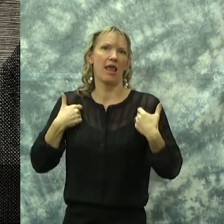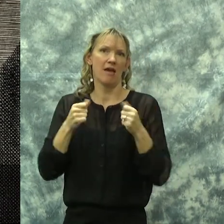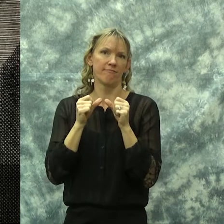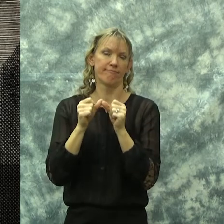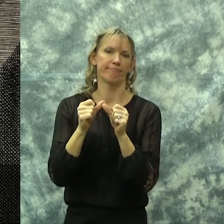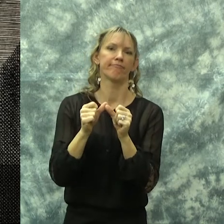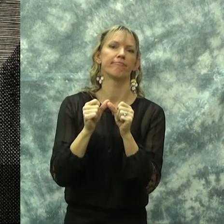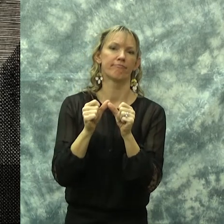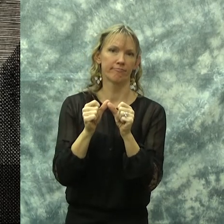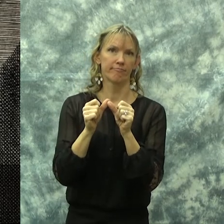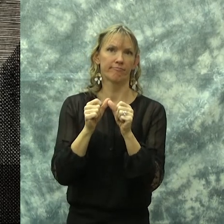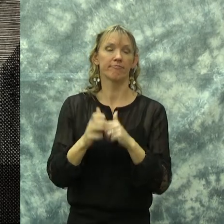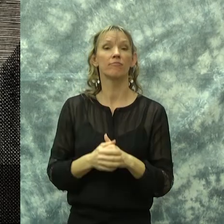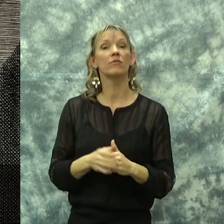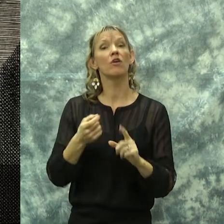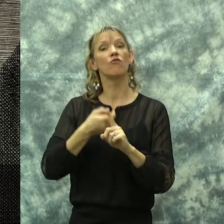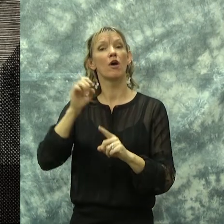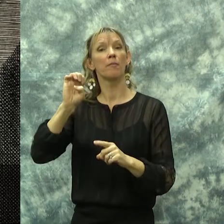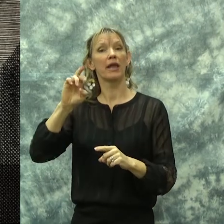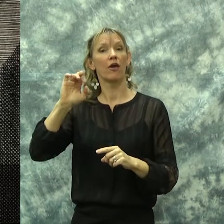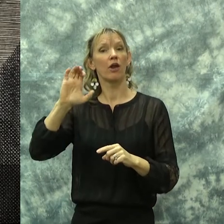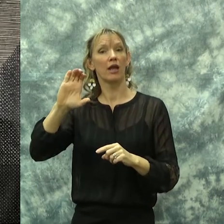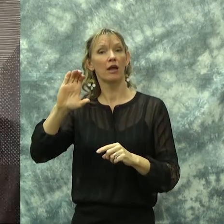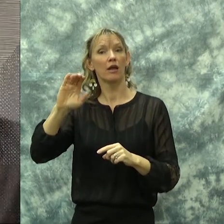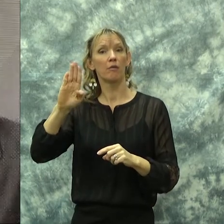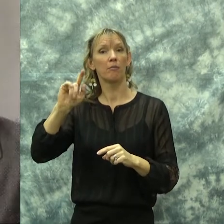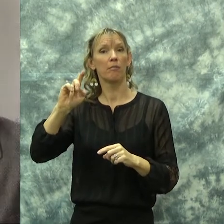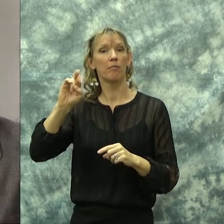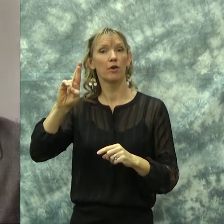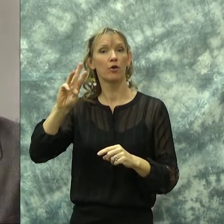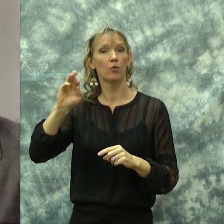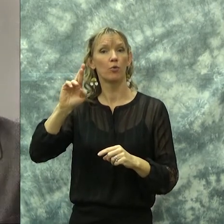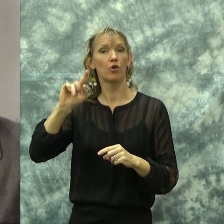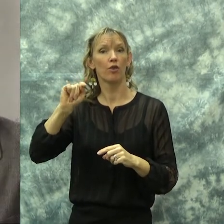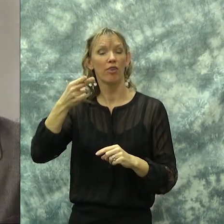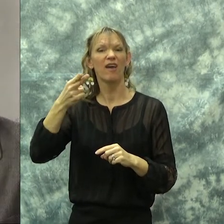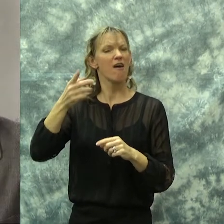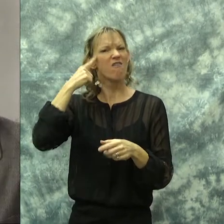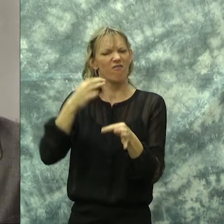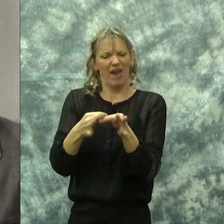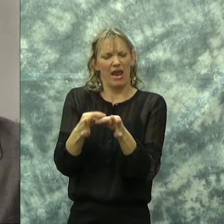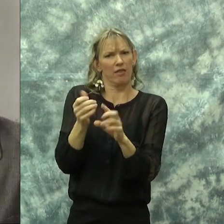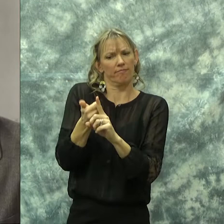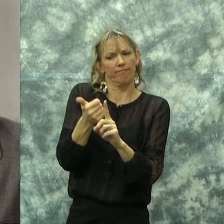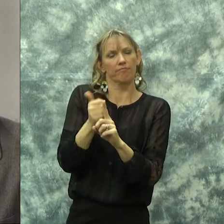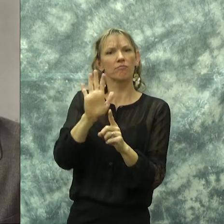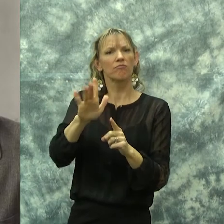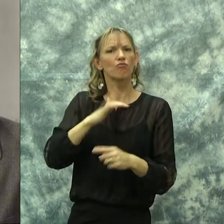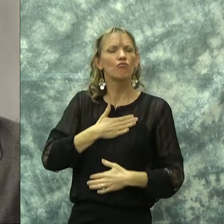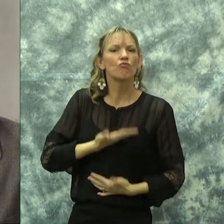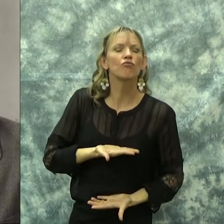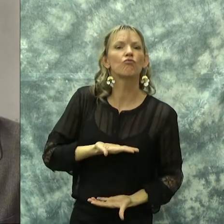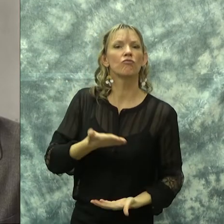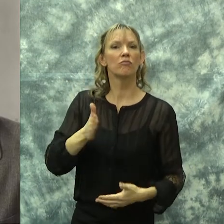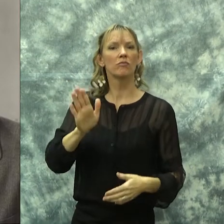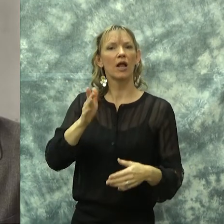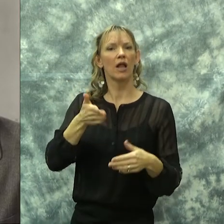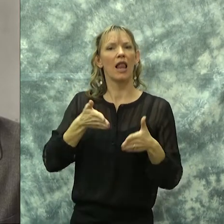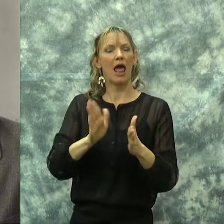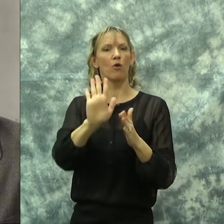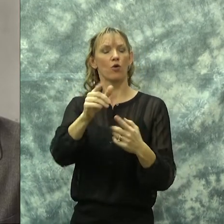life-sustaining. And from Eric Butterworth, faith is really your consent to let your